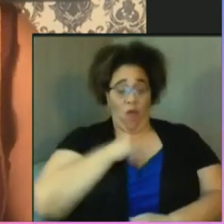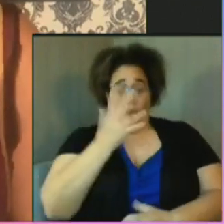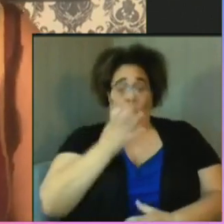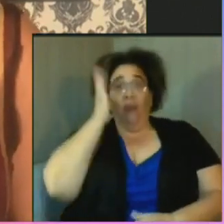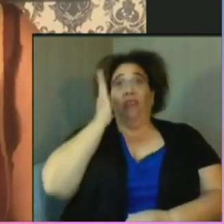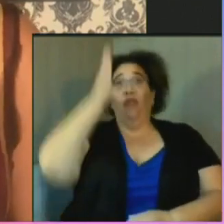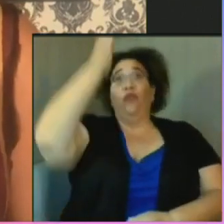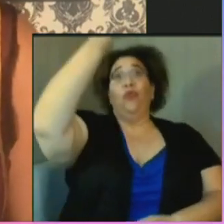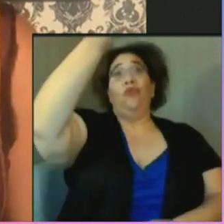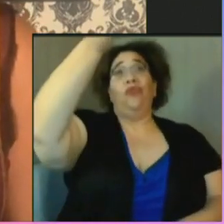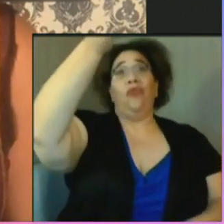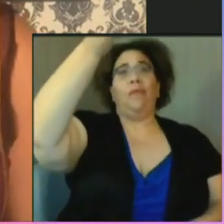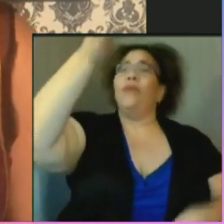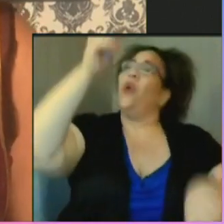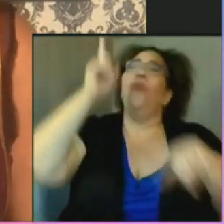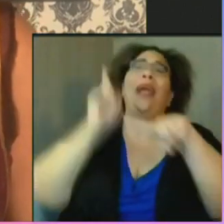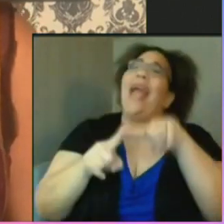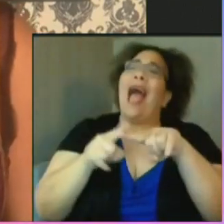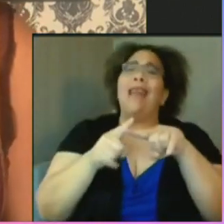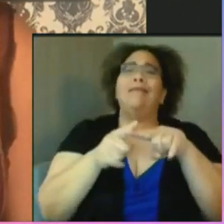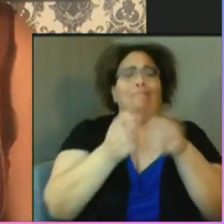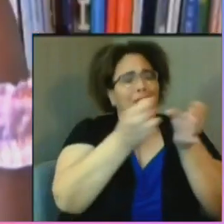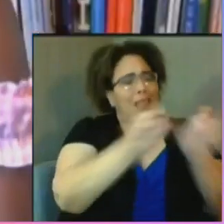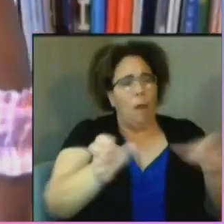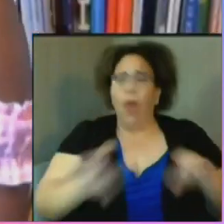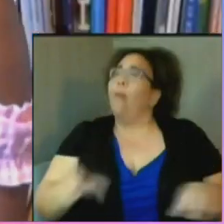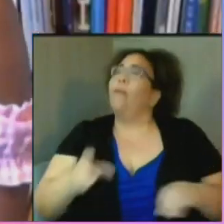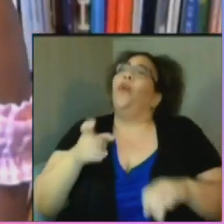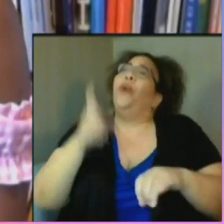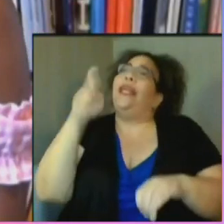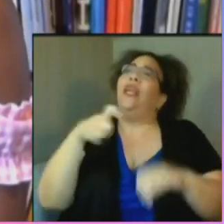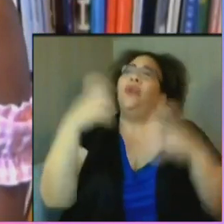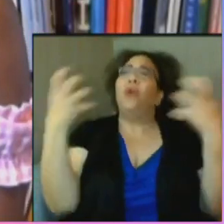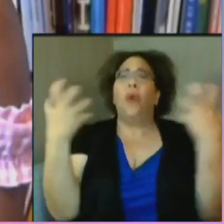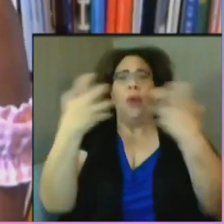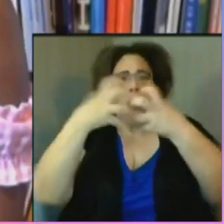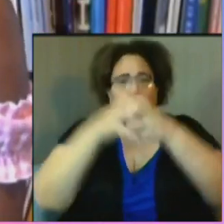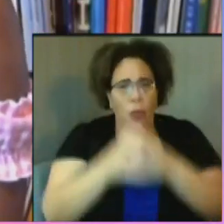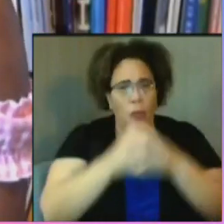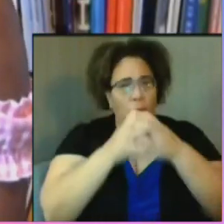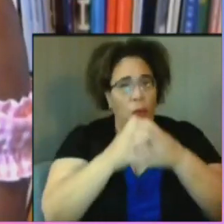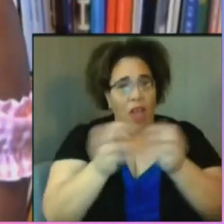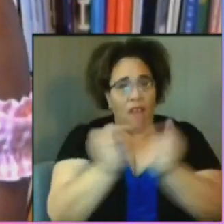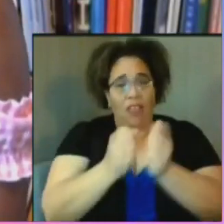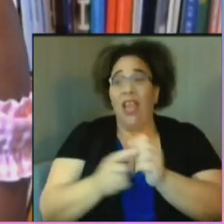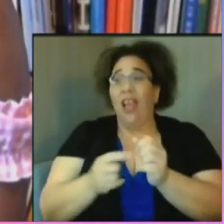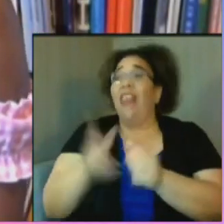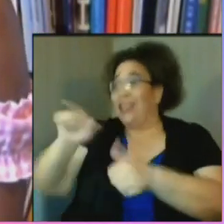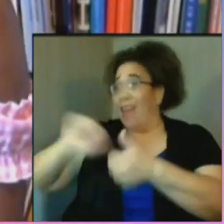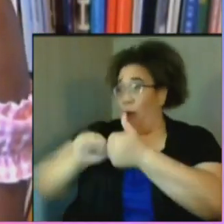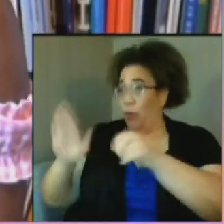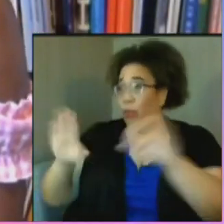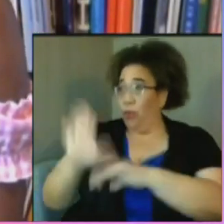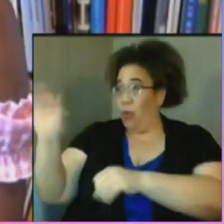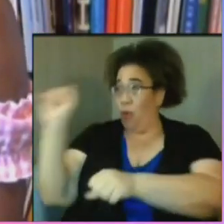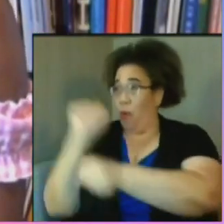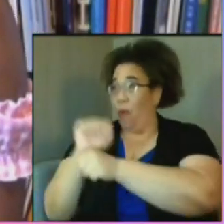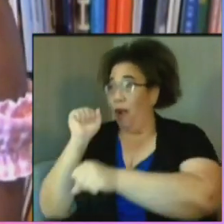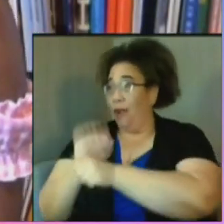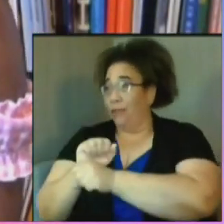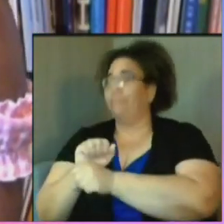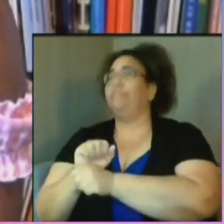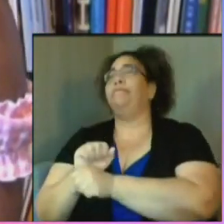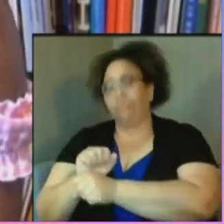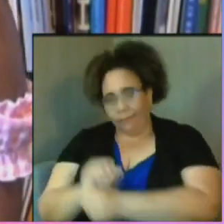kind of what you do through your work. Absolutely. I think the really understanding my